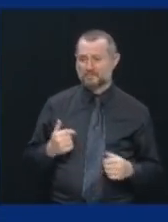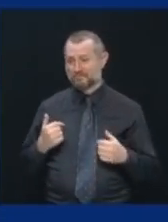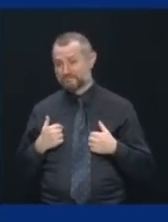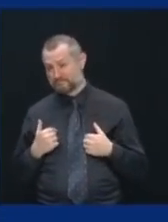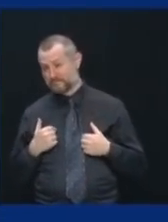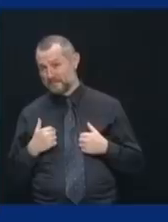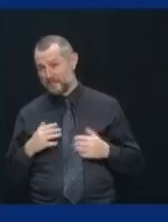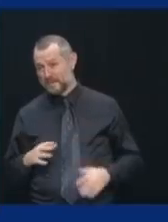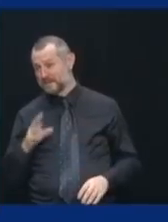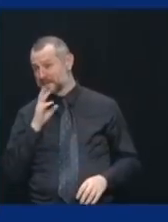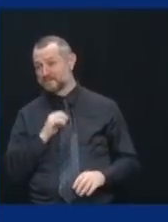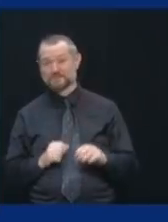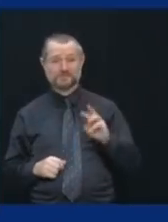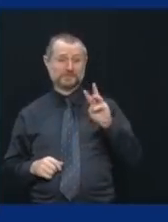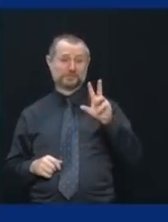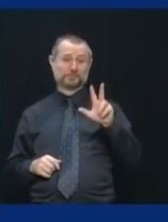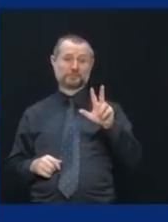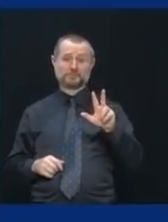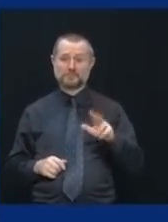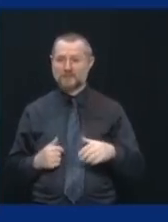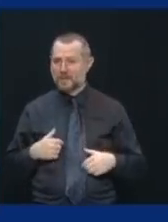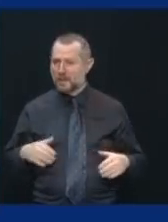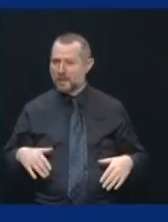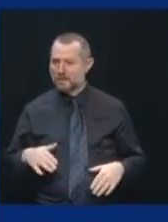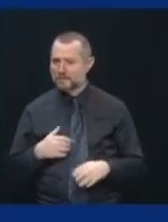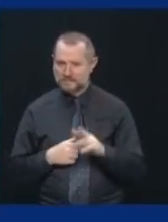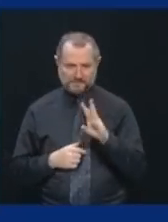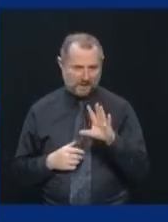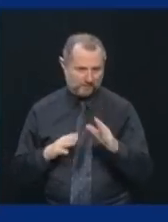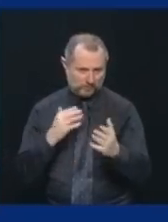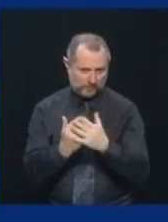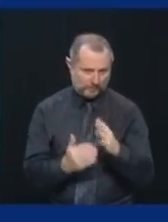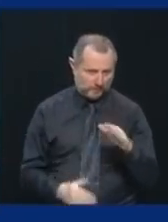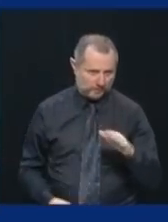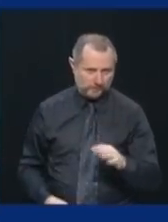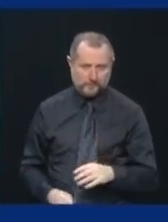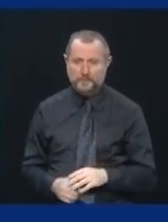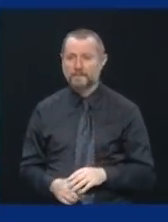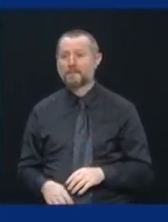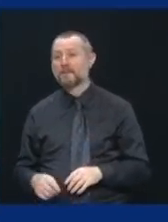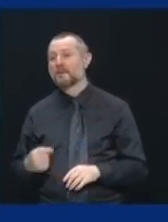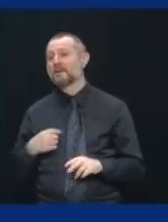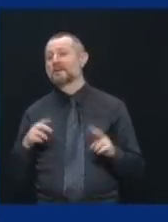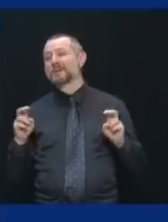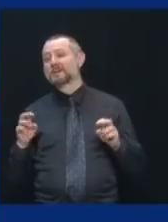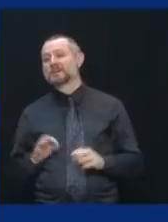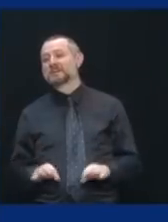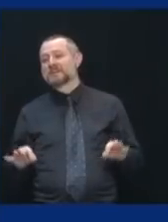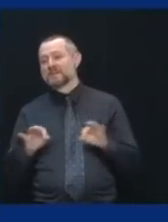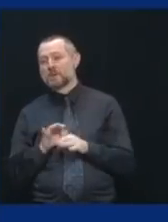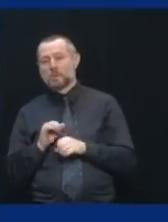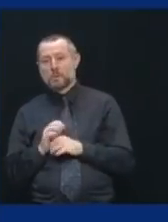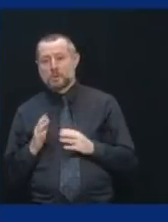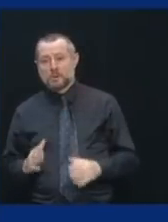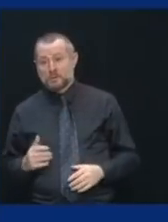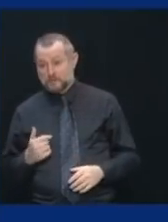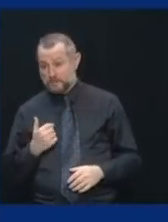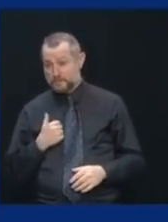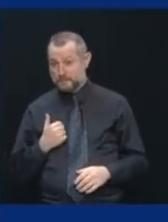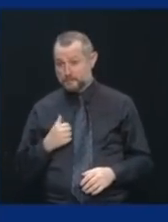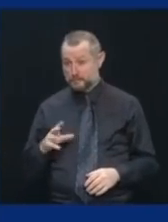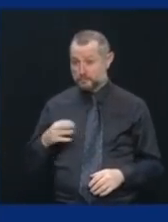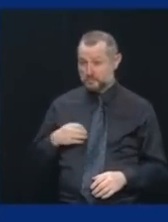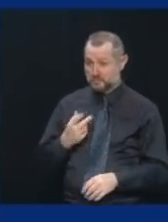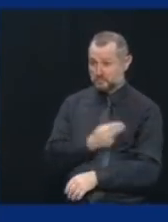63. I'm not 65. I'm an essential worker. I said I'm not going to take it as an